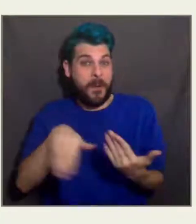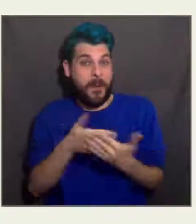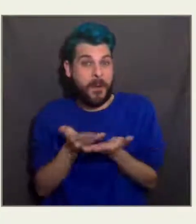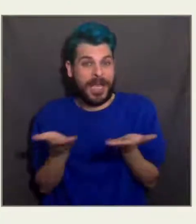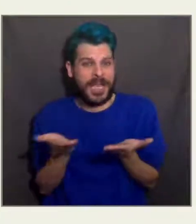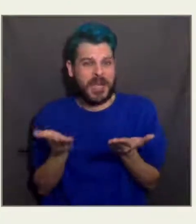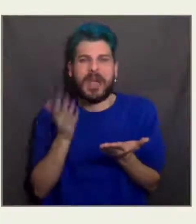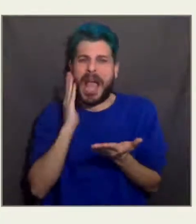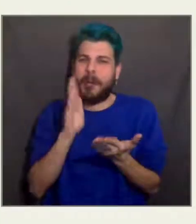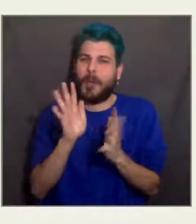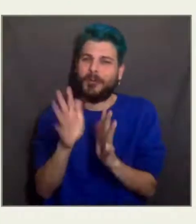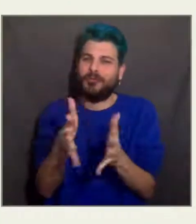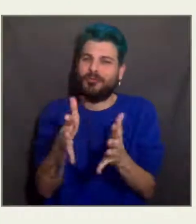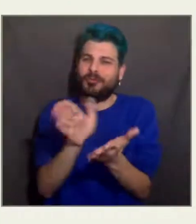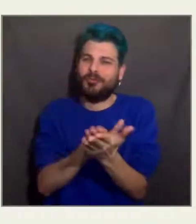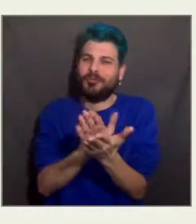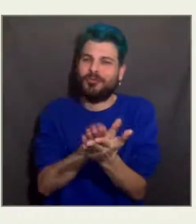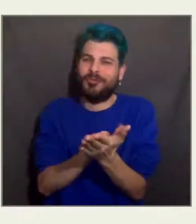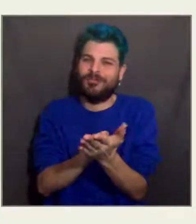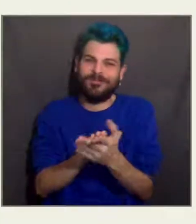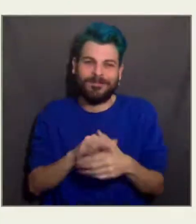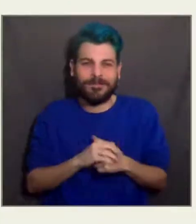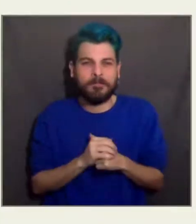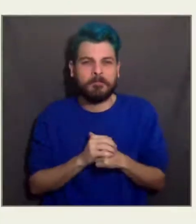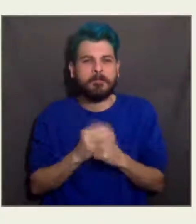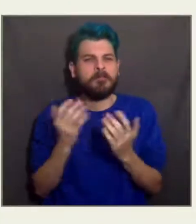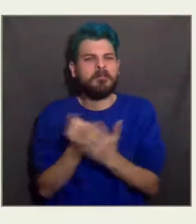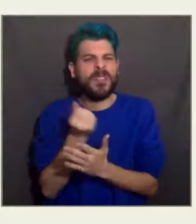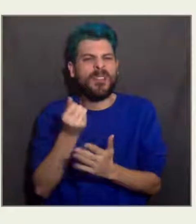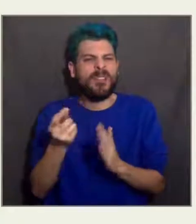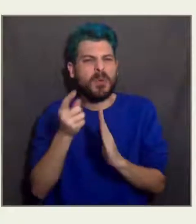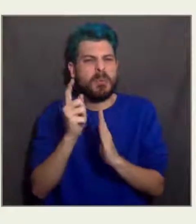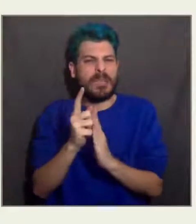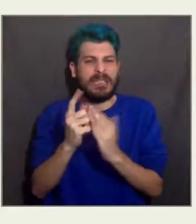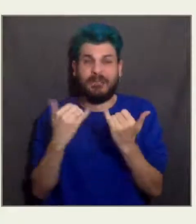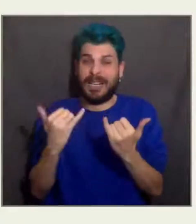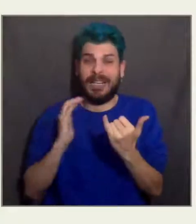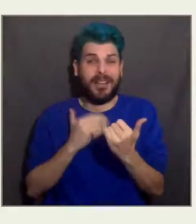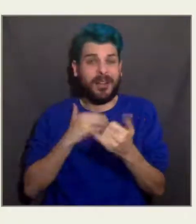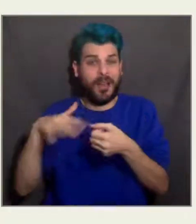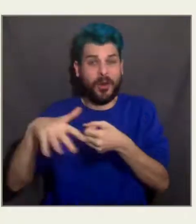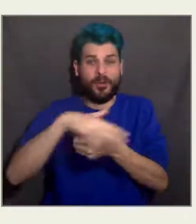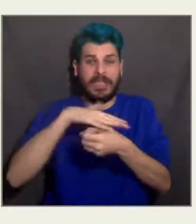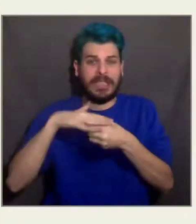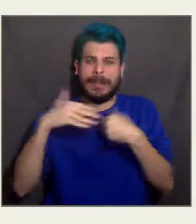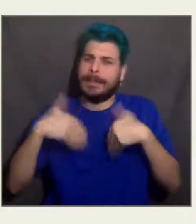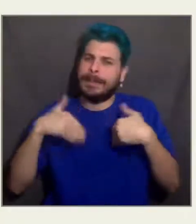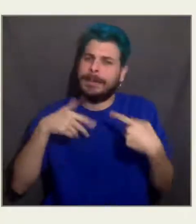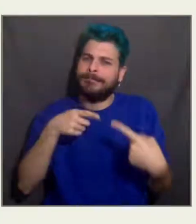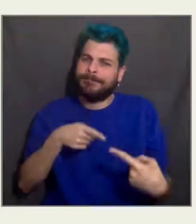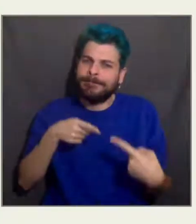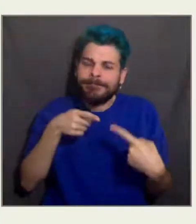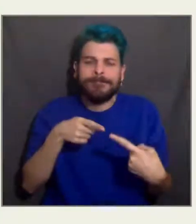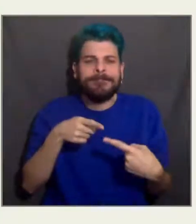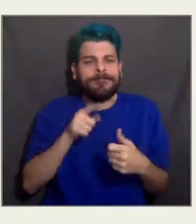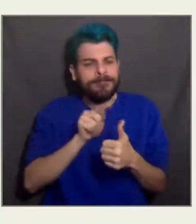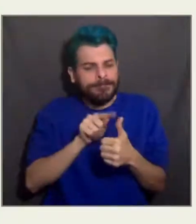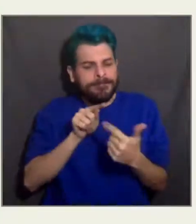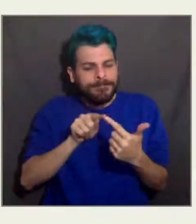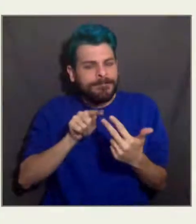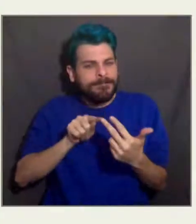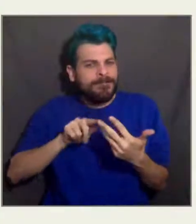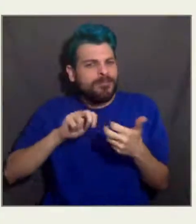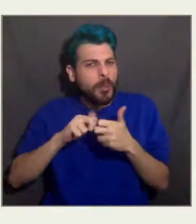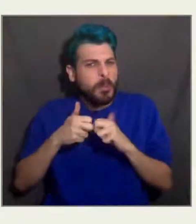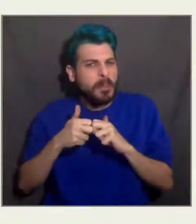applause. I want to take a few minutes to talk about the real challenges of our region, the challenges we are facing right now, and what we